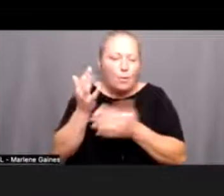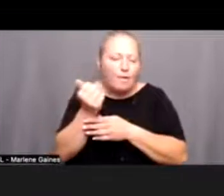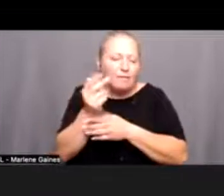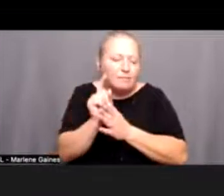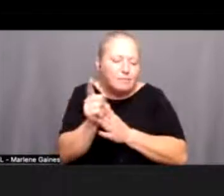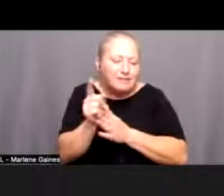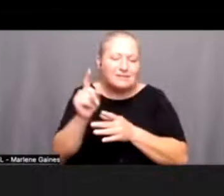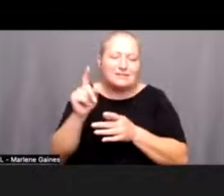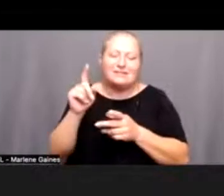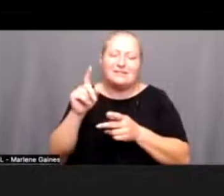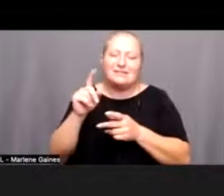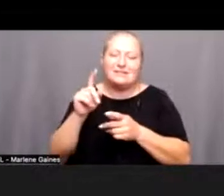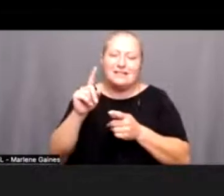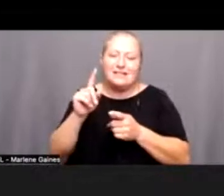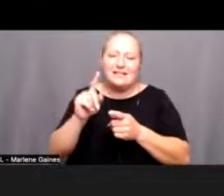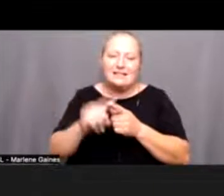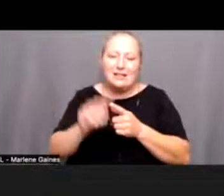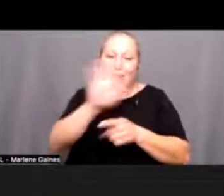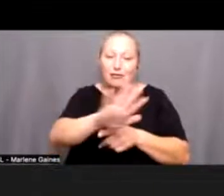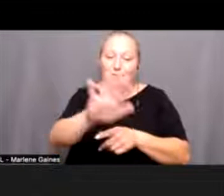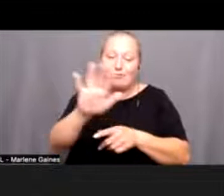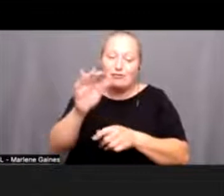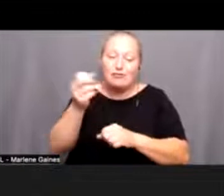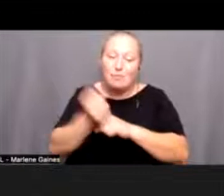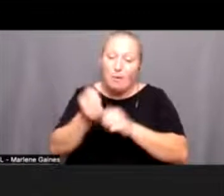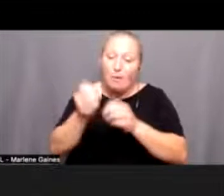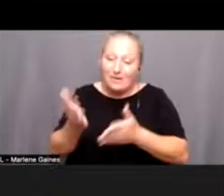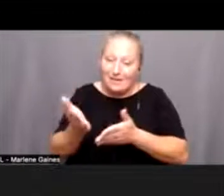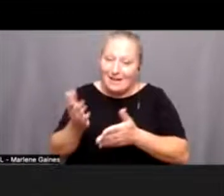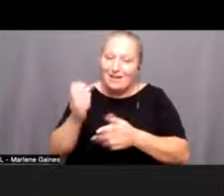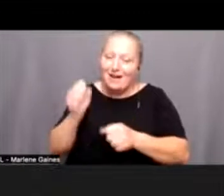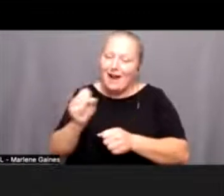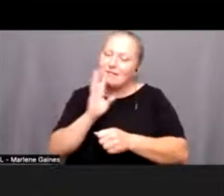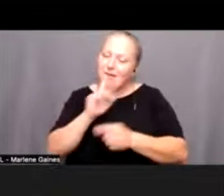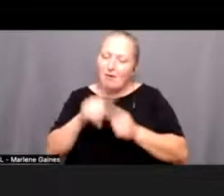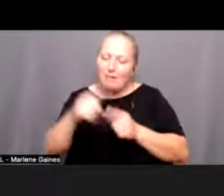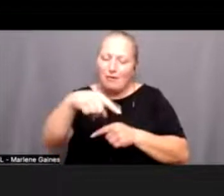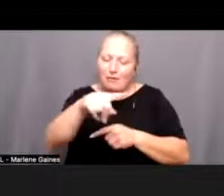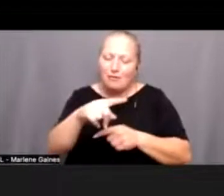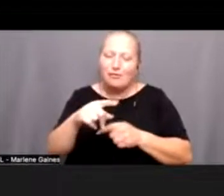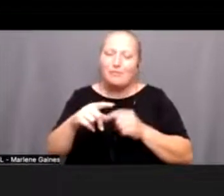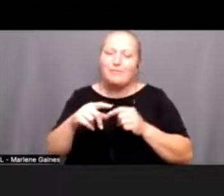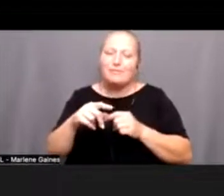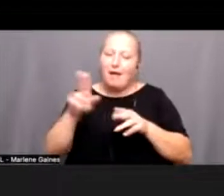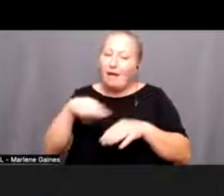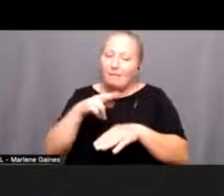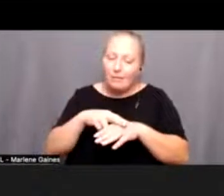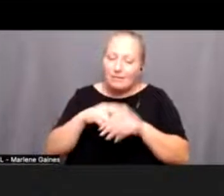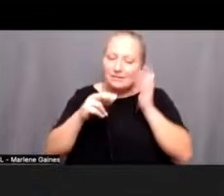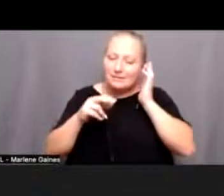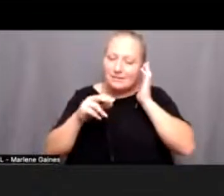of minutes until her supporters here get an opportunity to talk about her. And that is, of